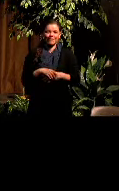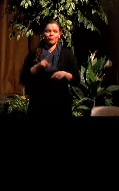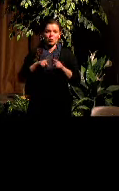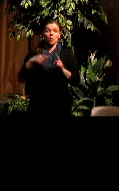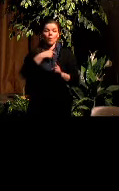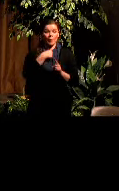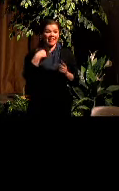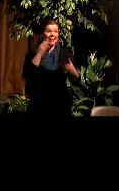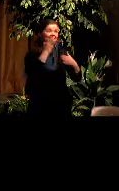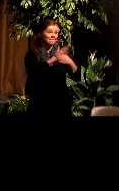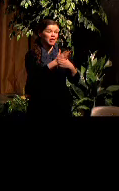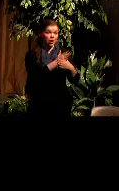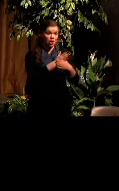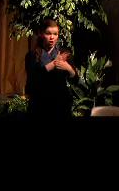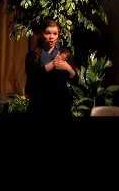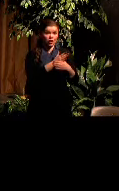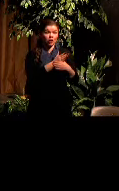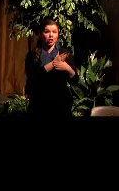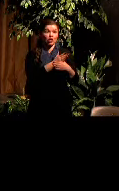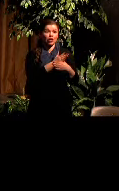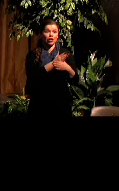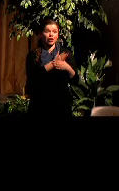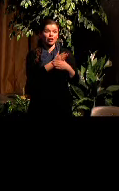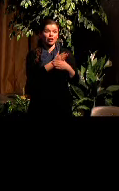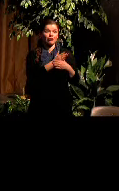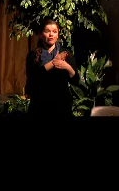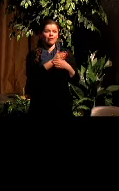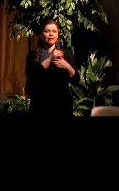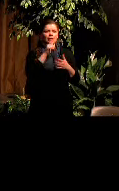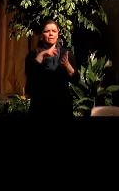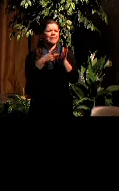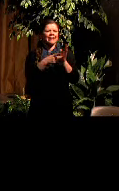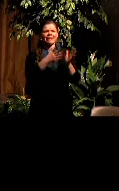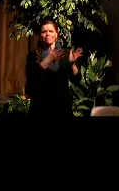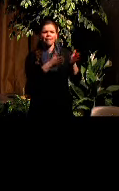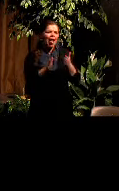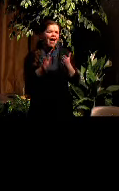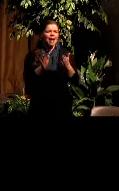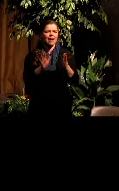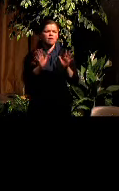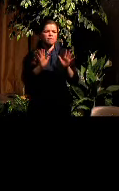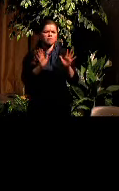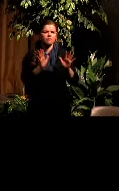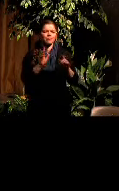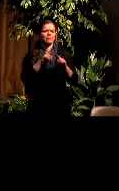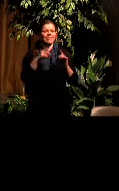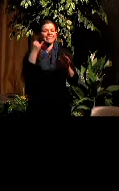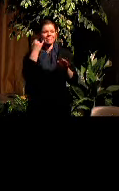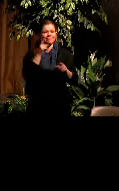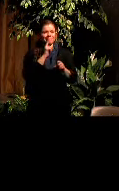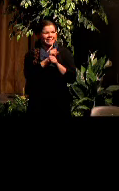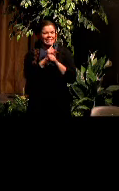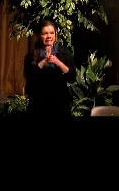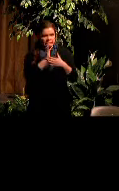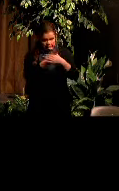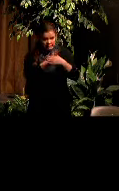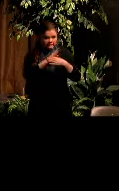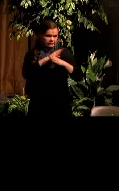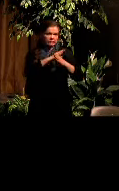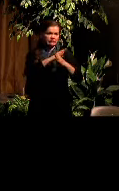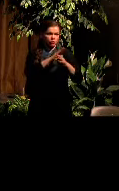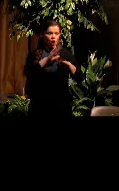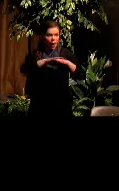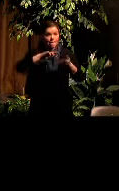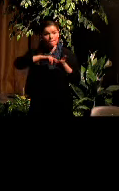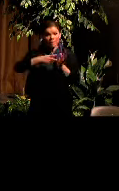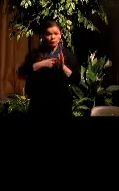unintentional intervention, by changing habitats, by doing what we're doing to climate, by introducing contaminants